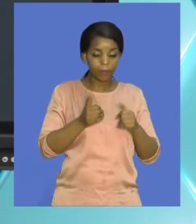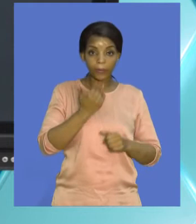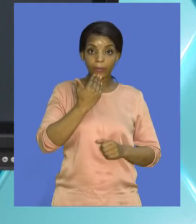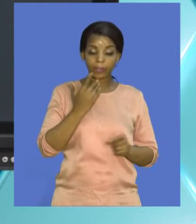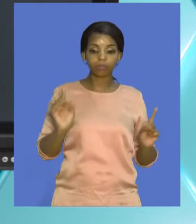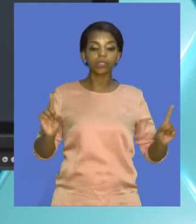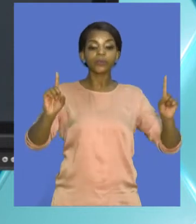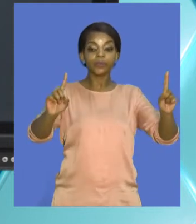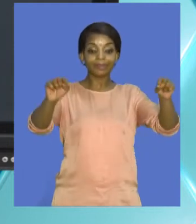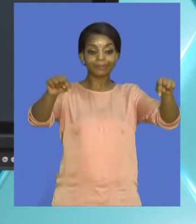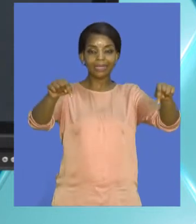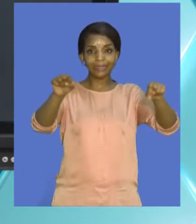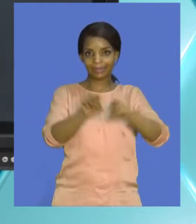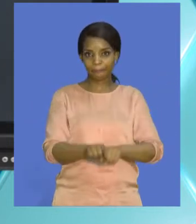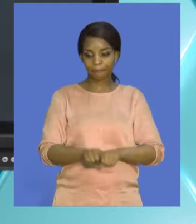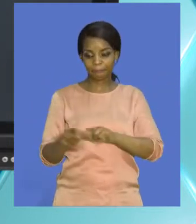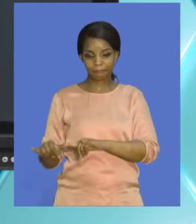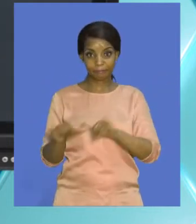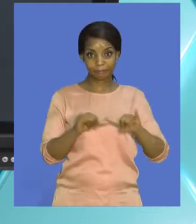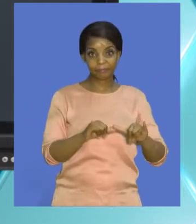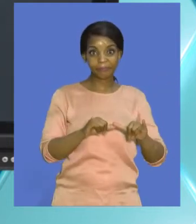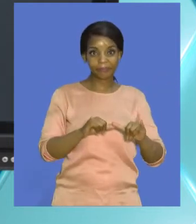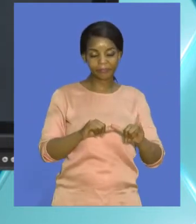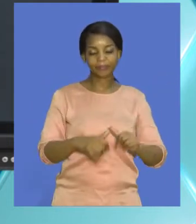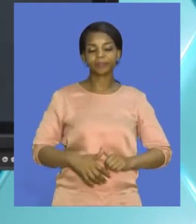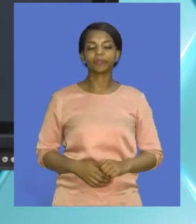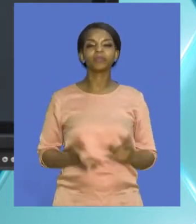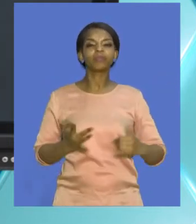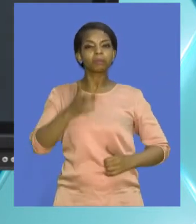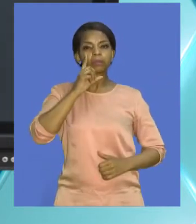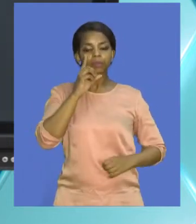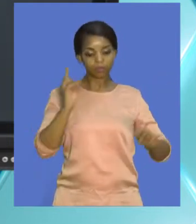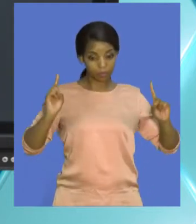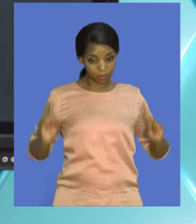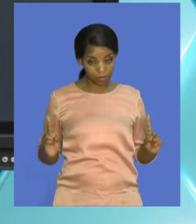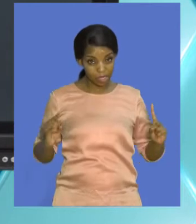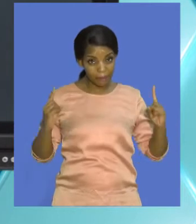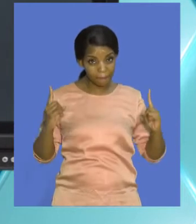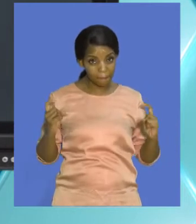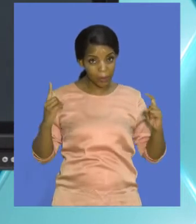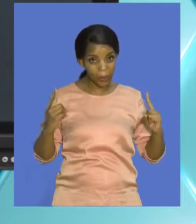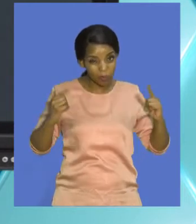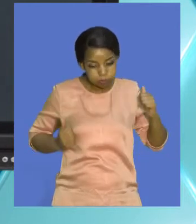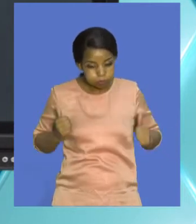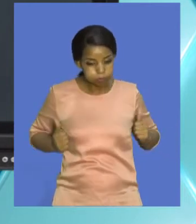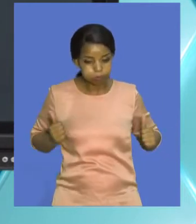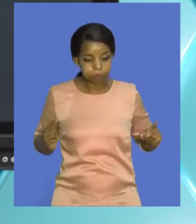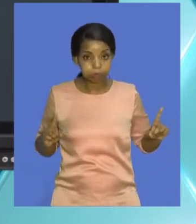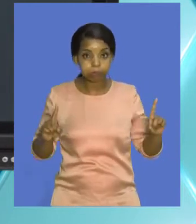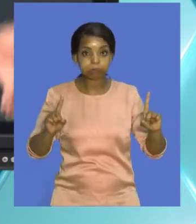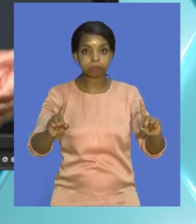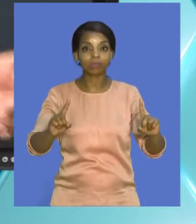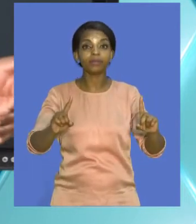we'll say, okay, how much time does each one of them take to complete the same distance? So the same distance is essentially,